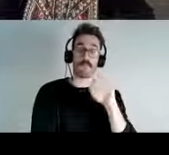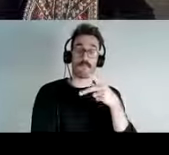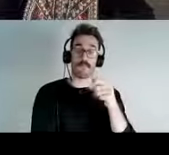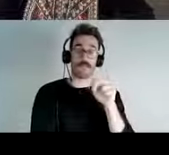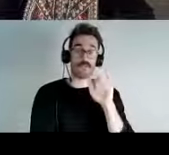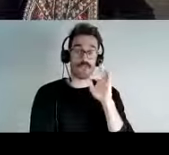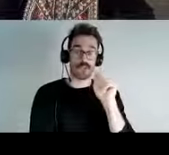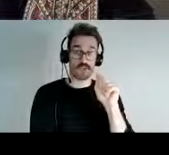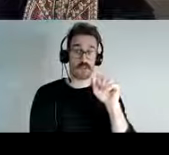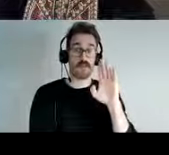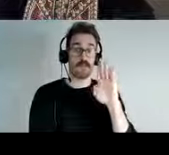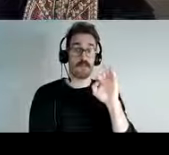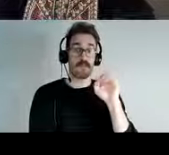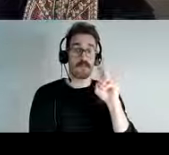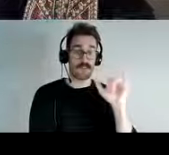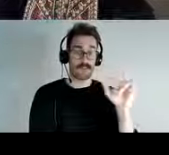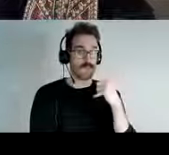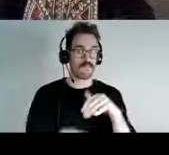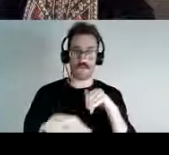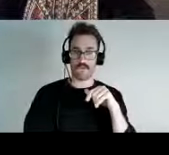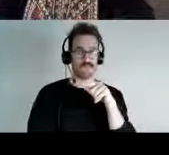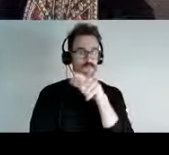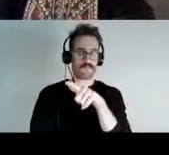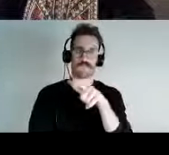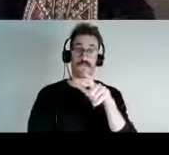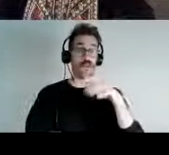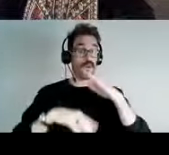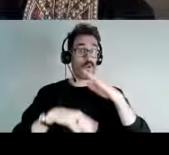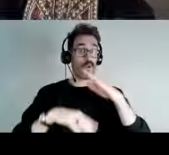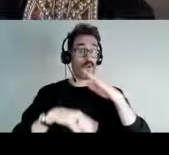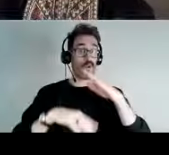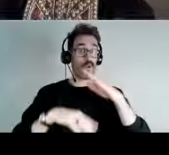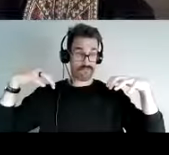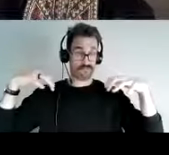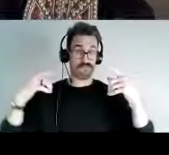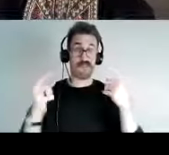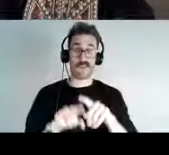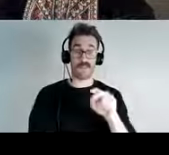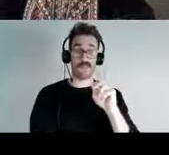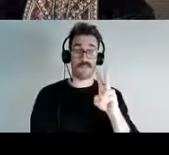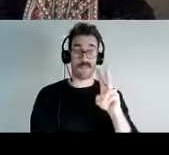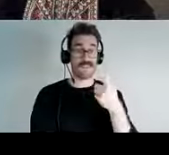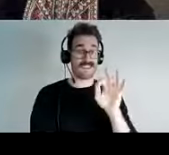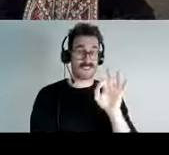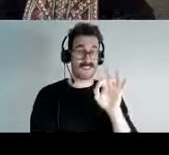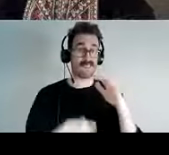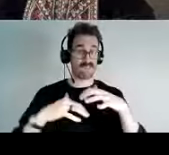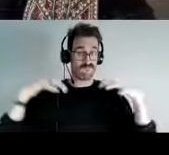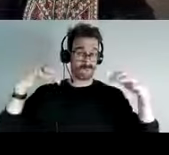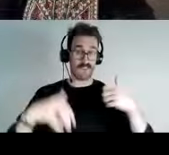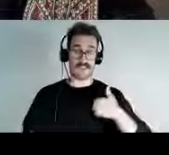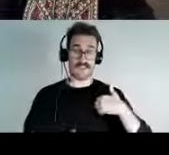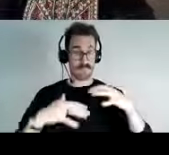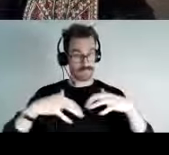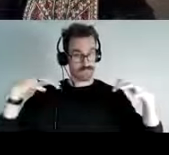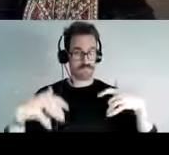for a convention on the rights of older persons on the floor of our Senate on November 19th. We want to thank her publicly for